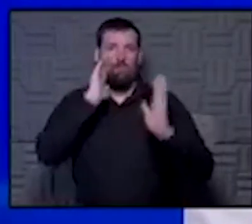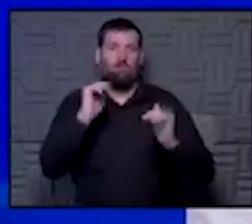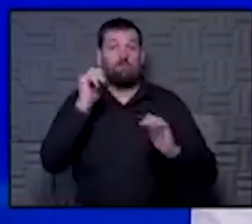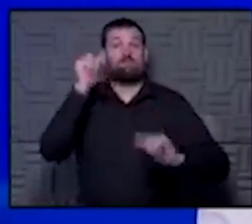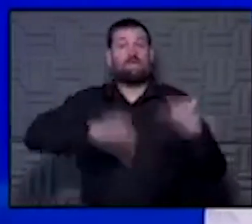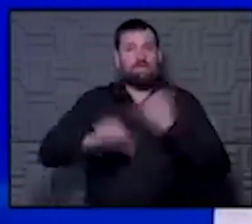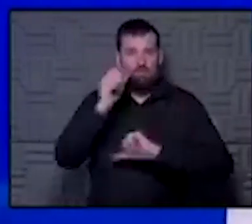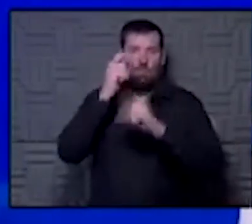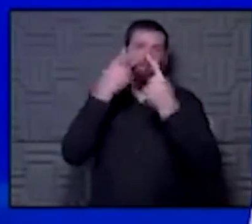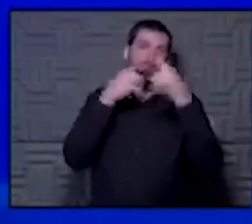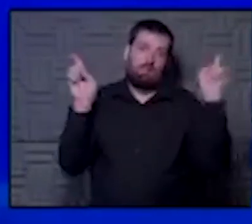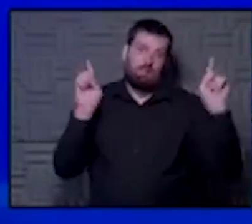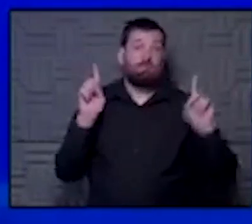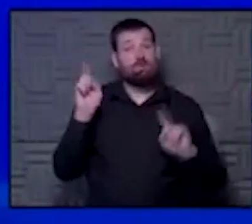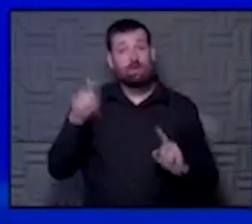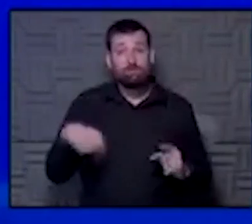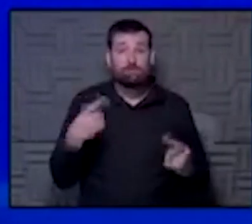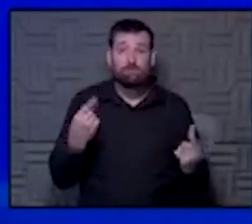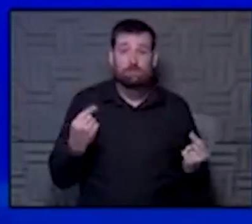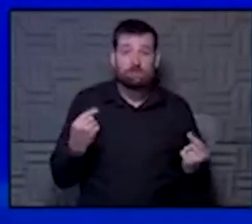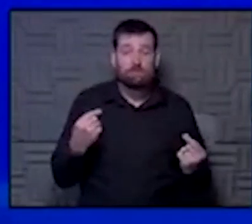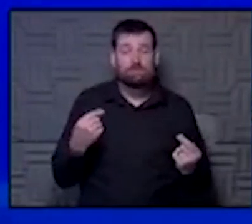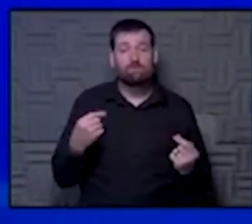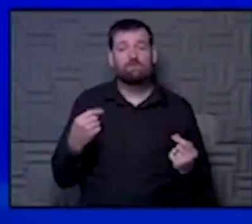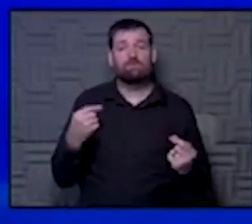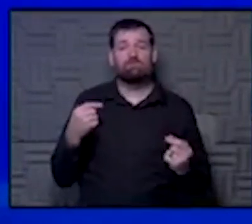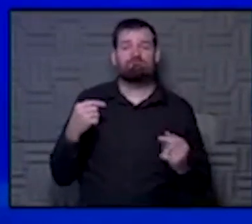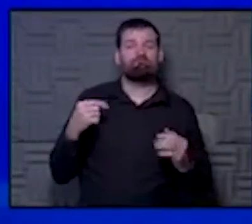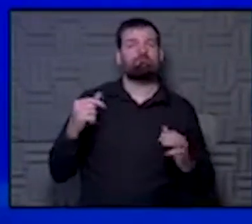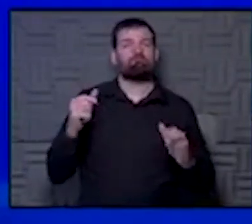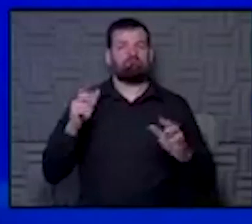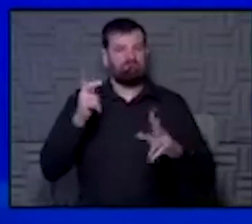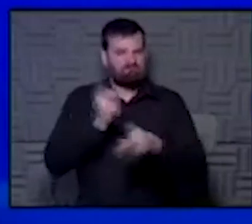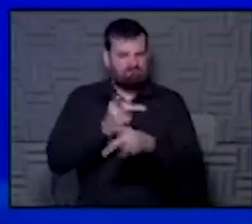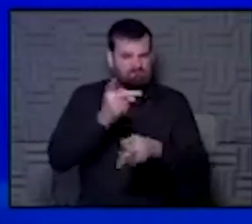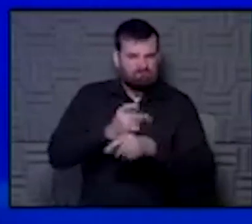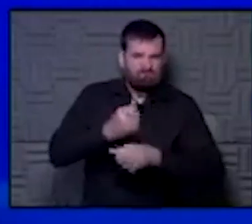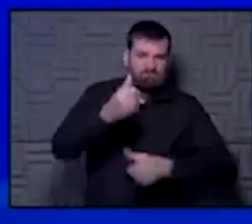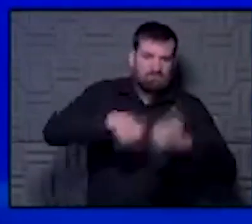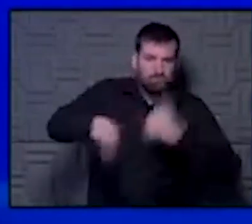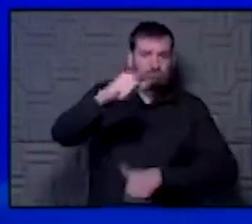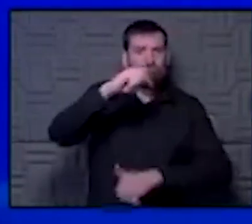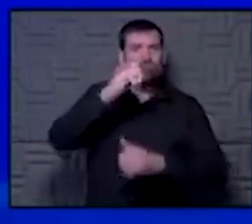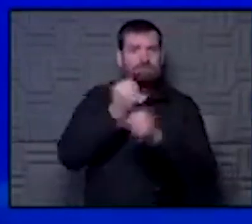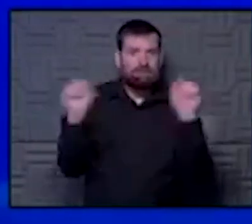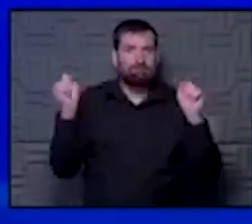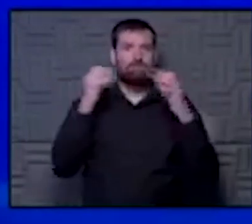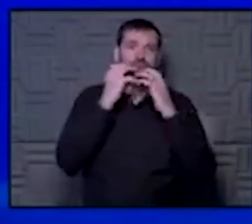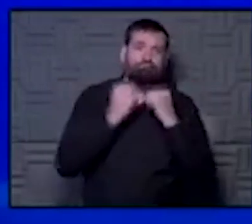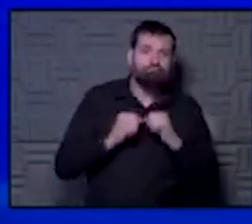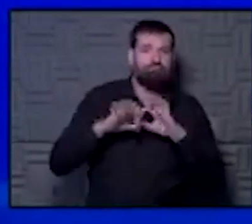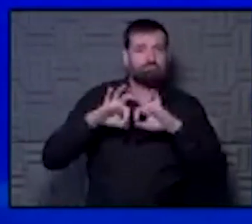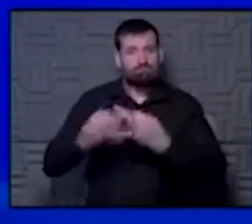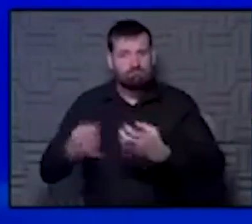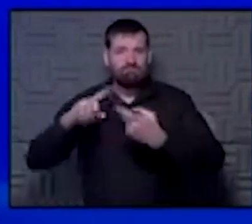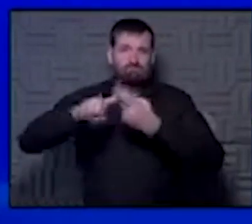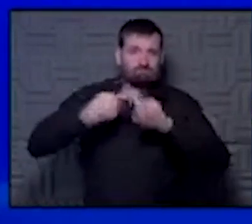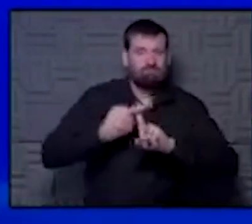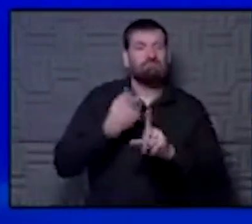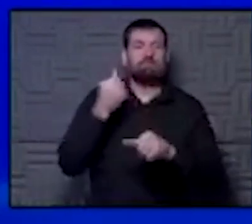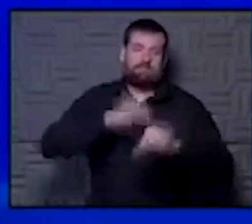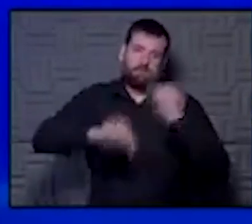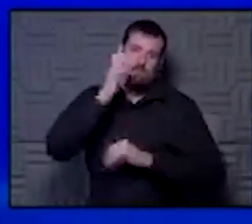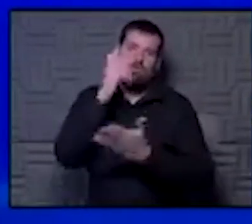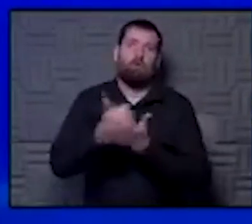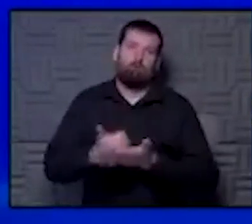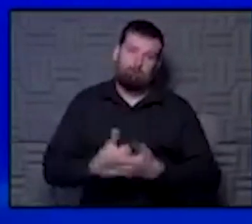there. And what we have to do is keep everybody and keep ourselves safe and keep our friends and our families safe, our loved ones safe, because science will help us